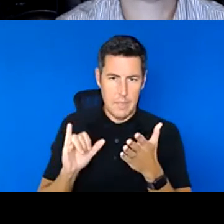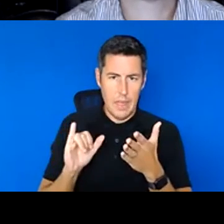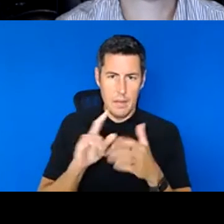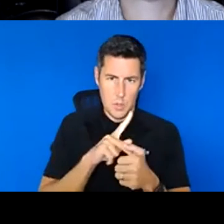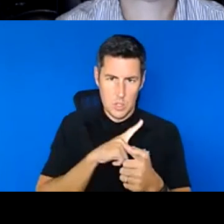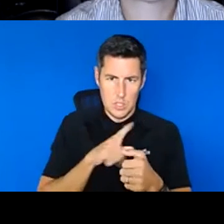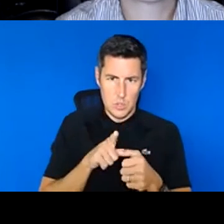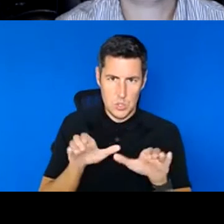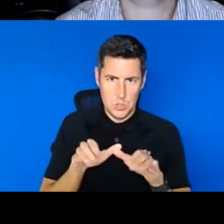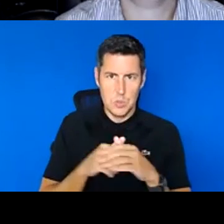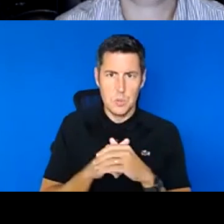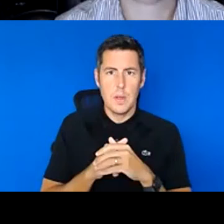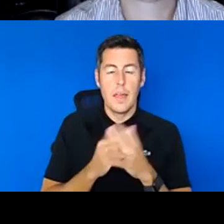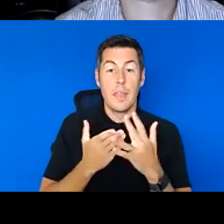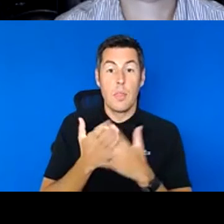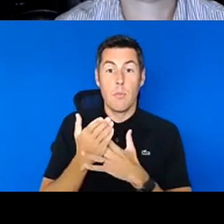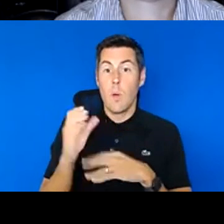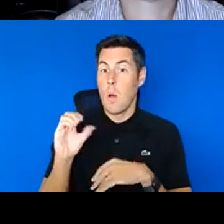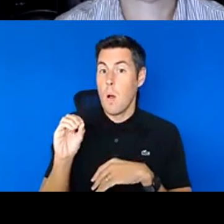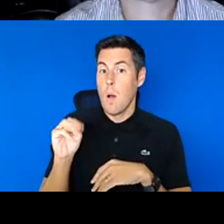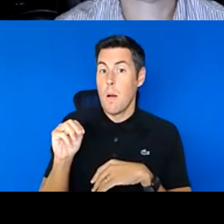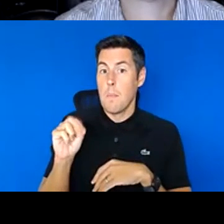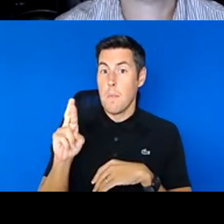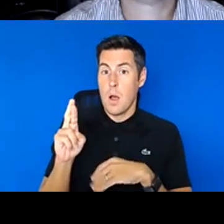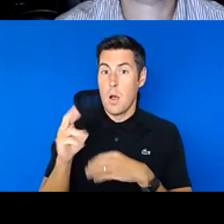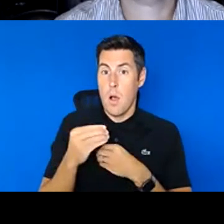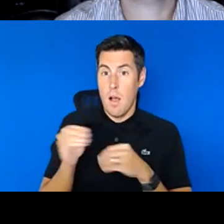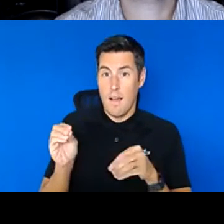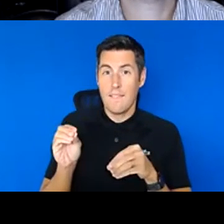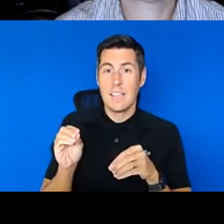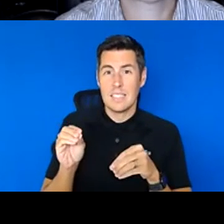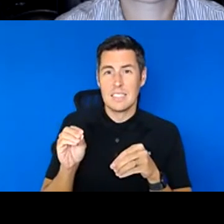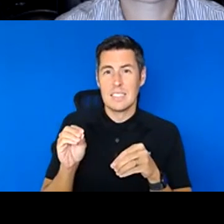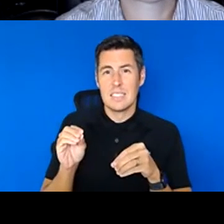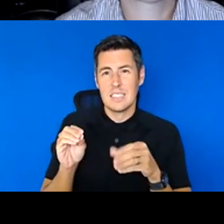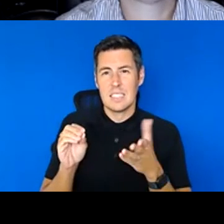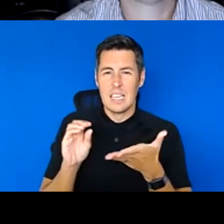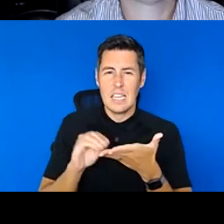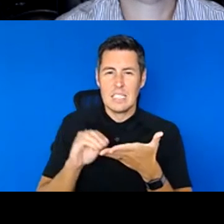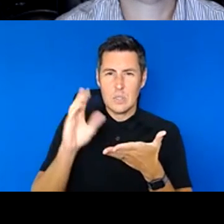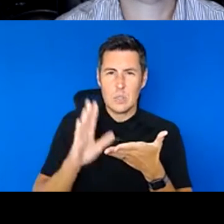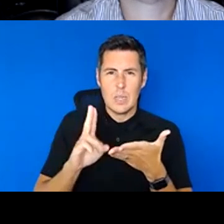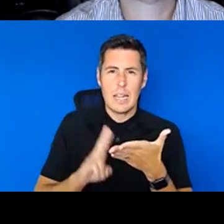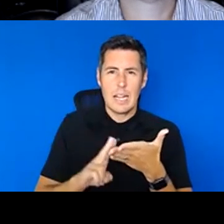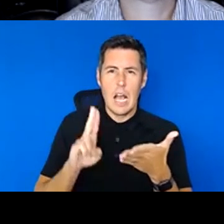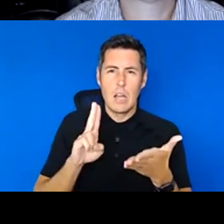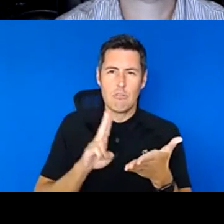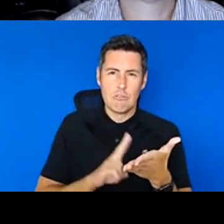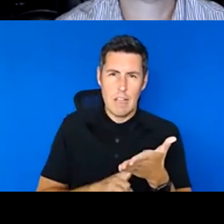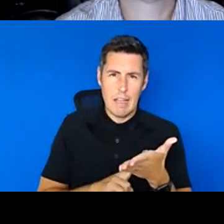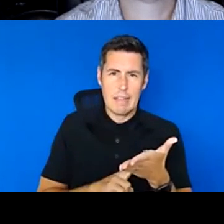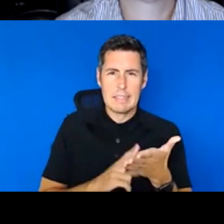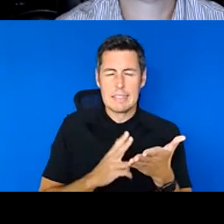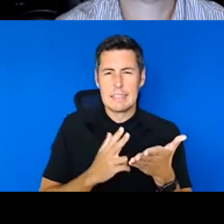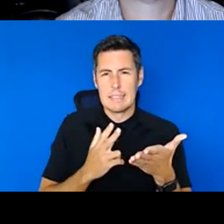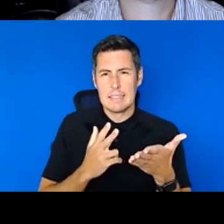through Omar's office, basically it's a student contract. It's contract with the lower C, if you will. But it's a contract